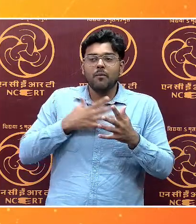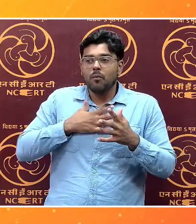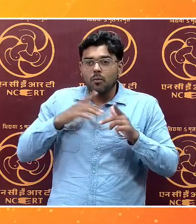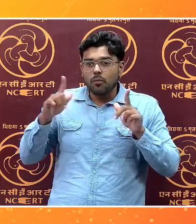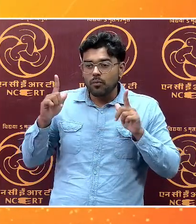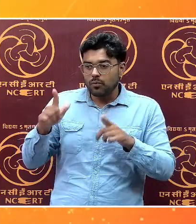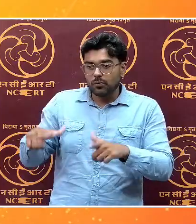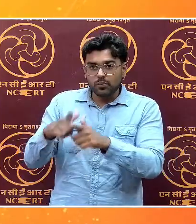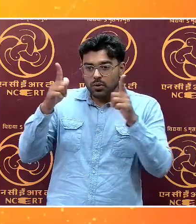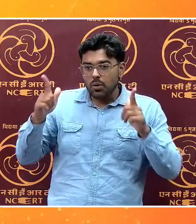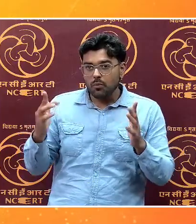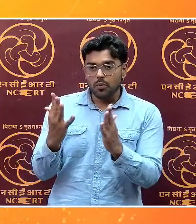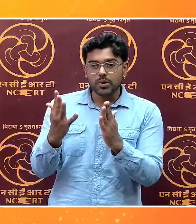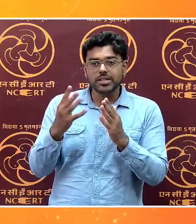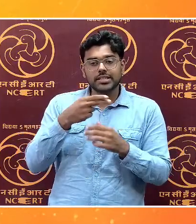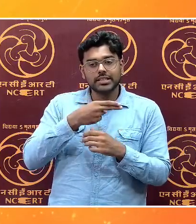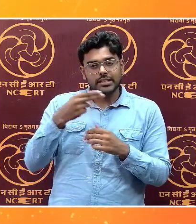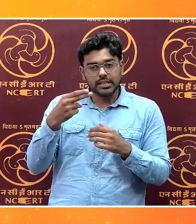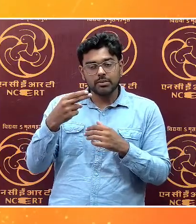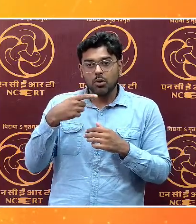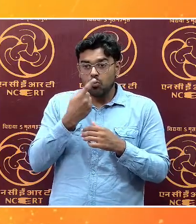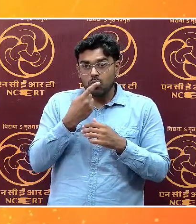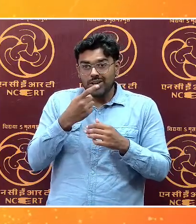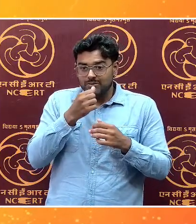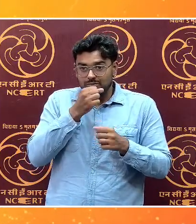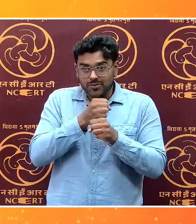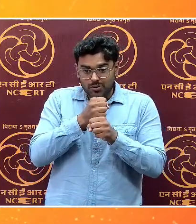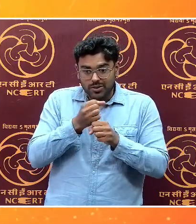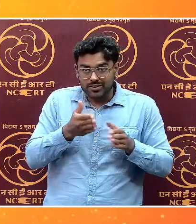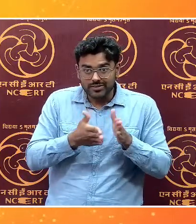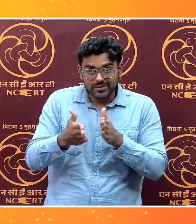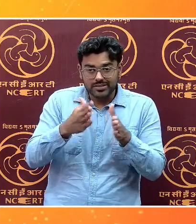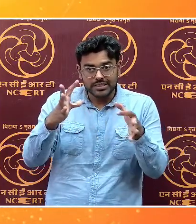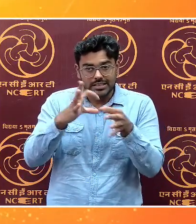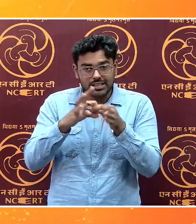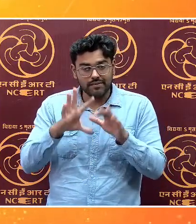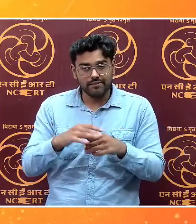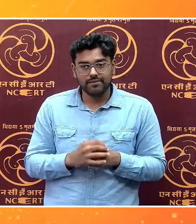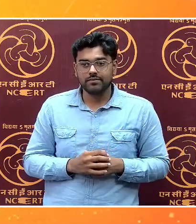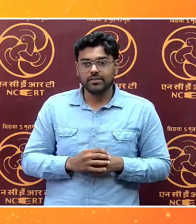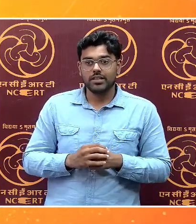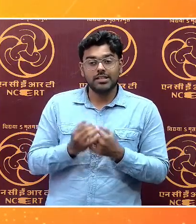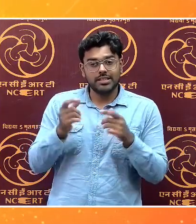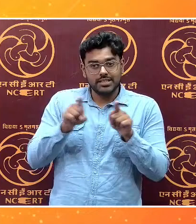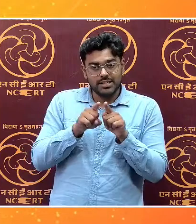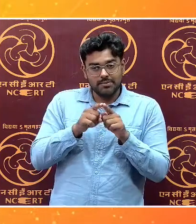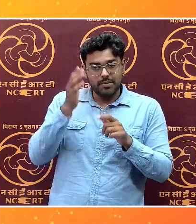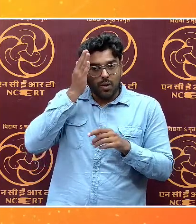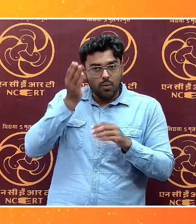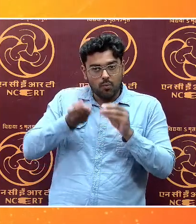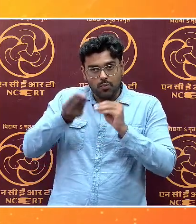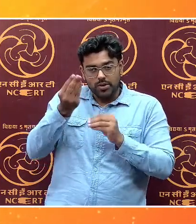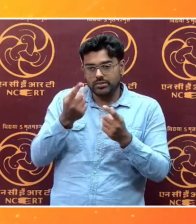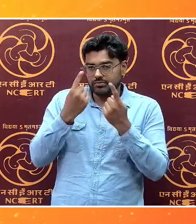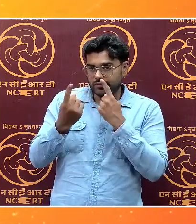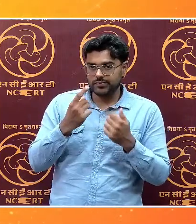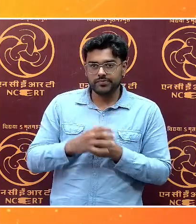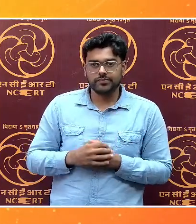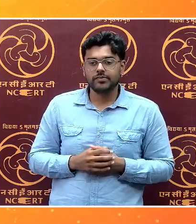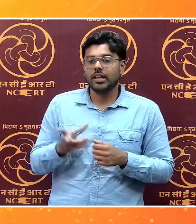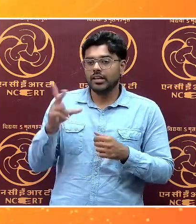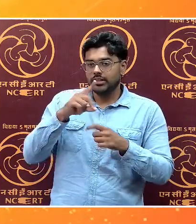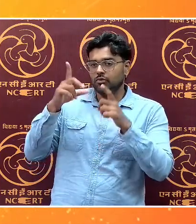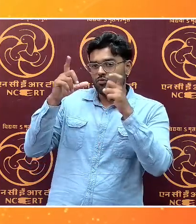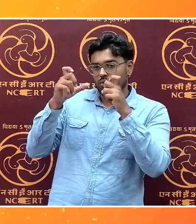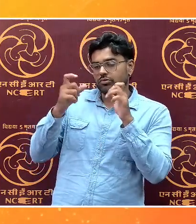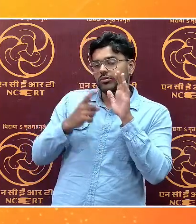the length of Godavari. And again, this question for assessing your awareness level. So I am just